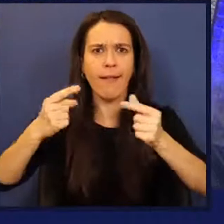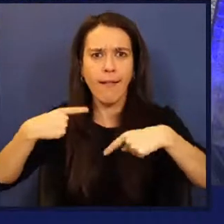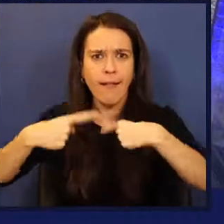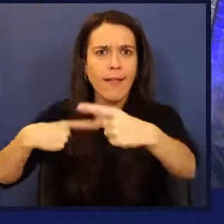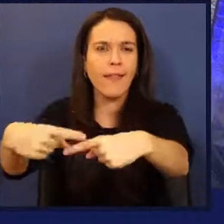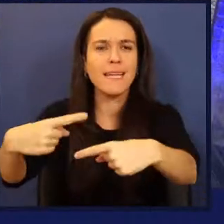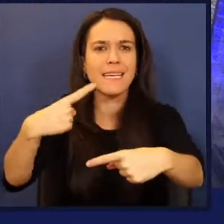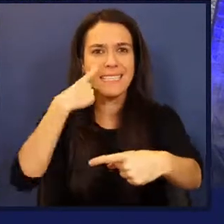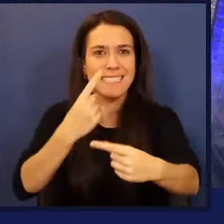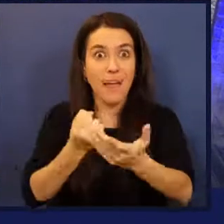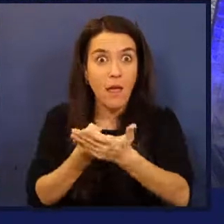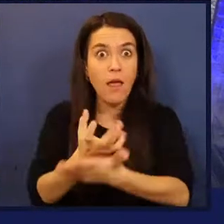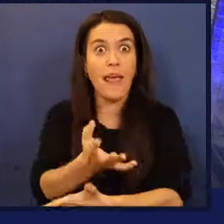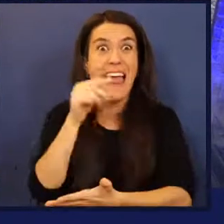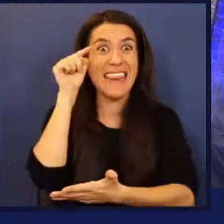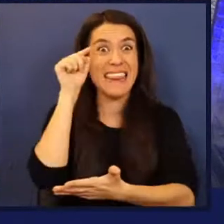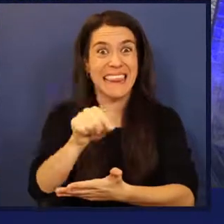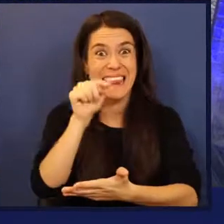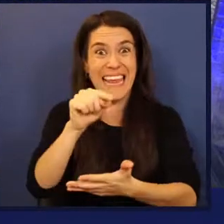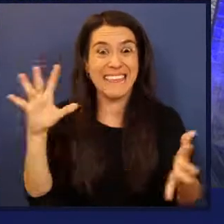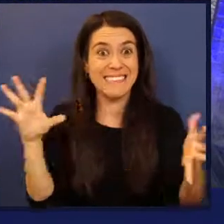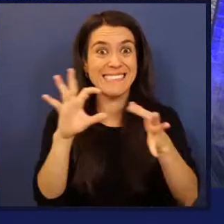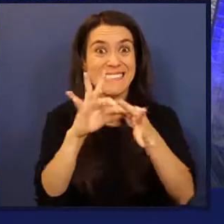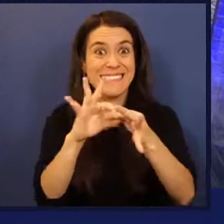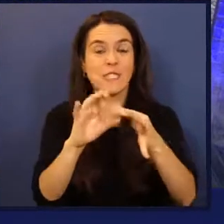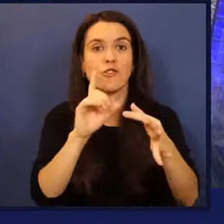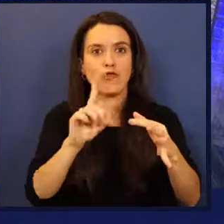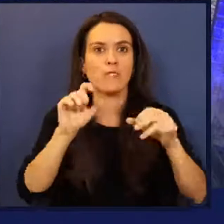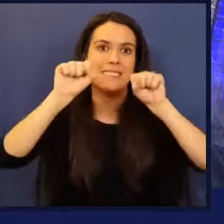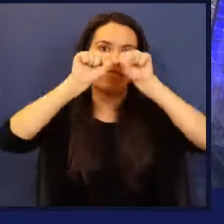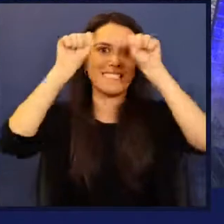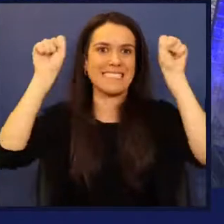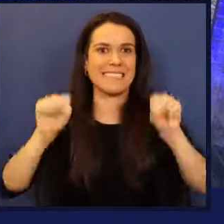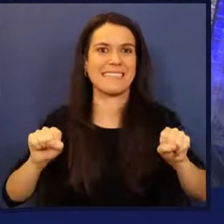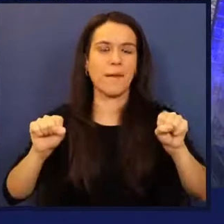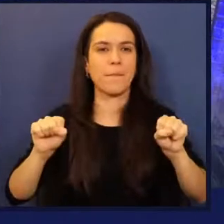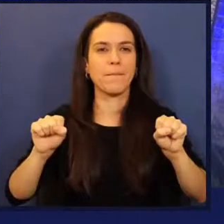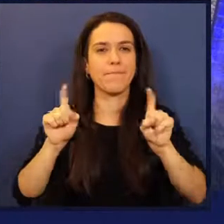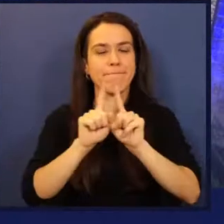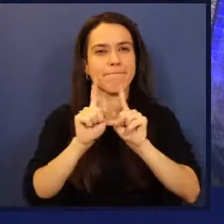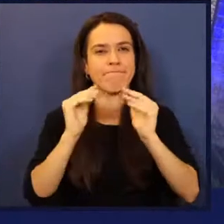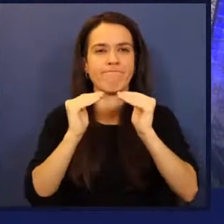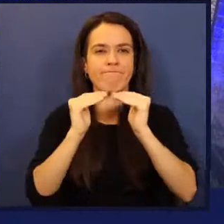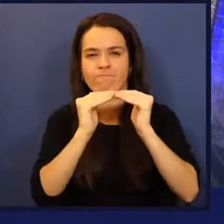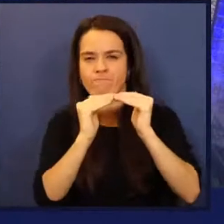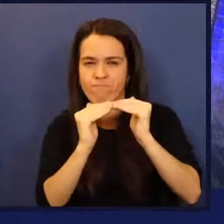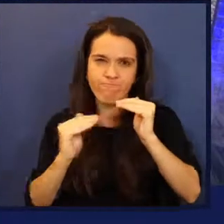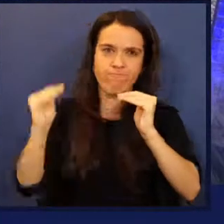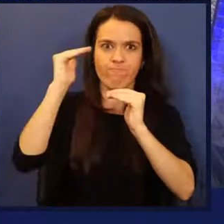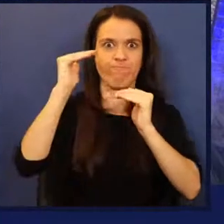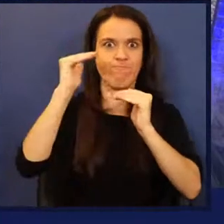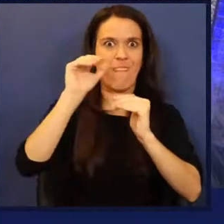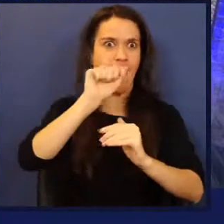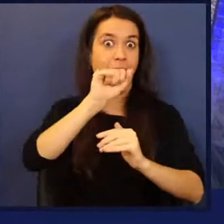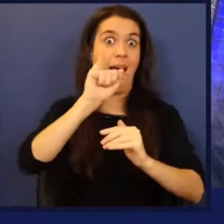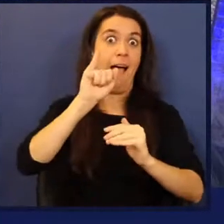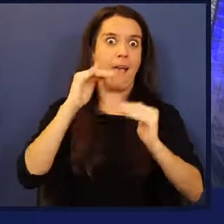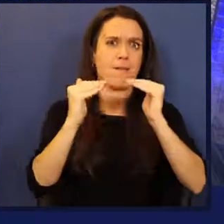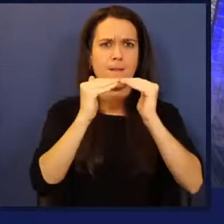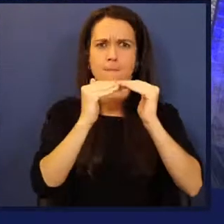and alerting, that's when your system is said to be achieving that level of AI, that level